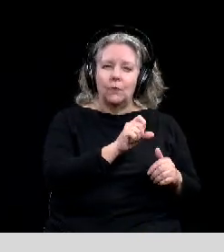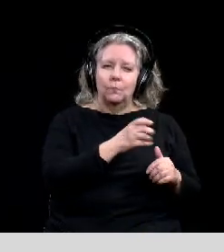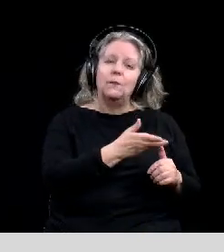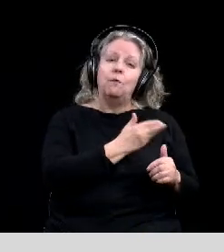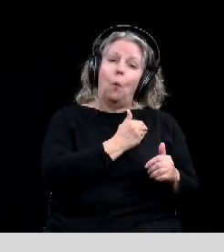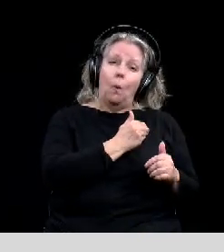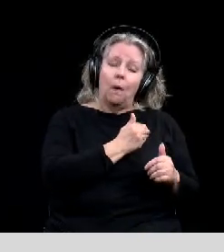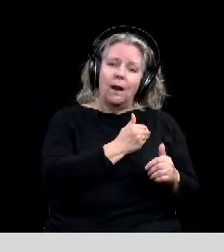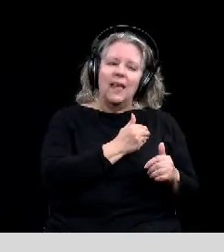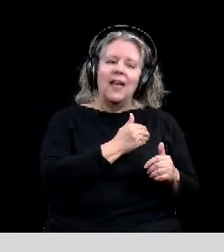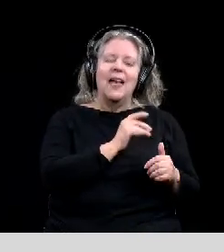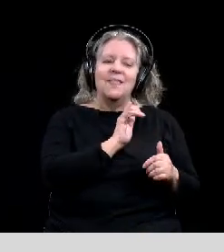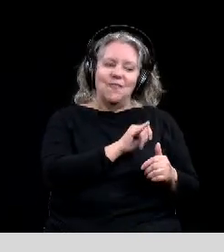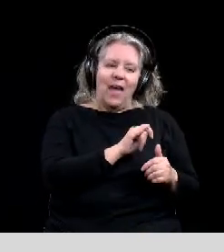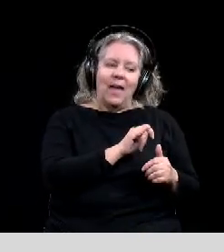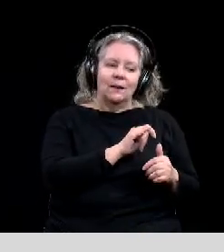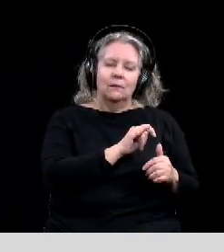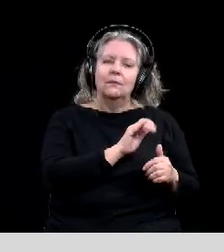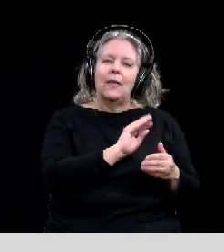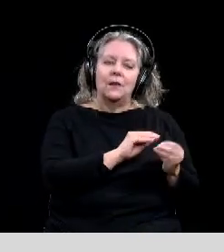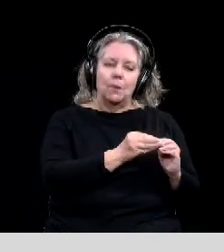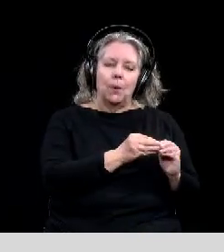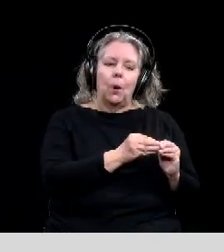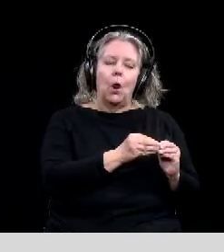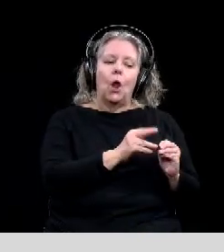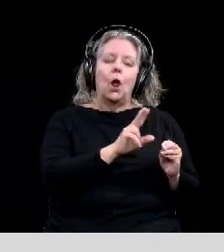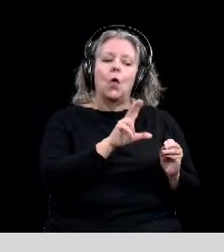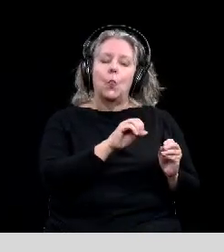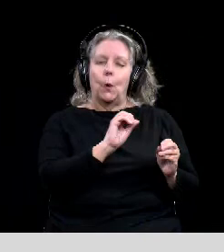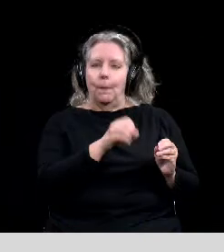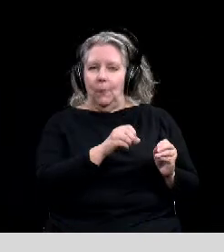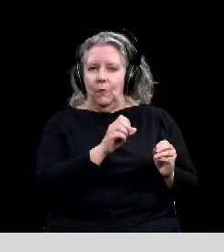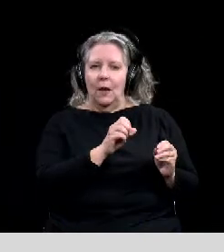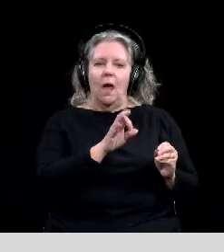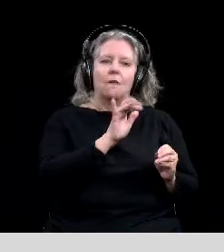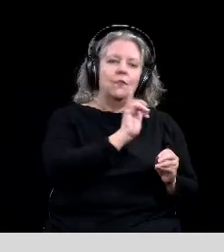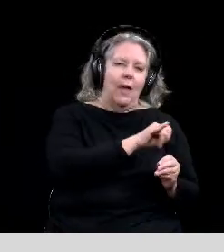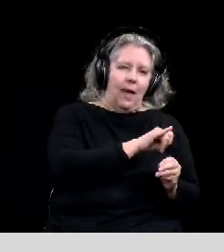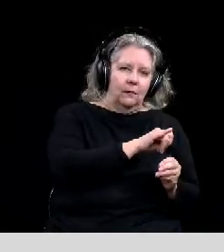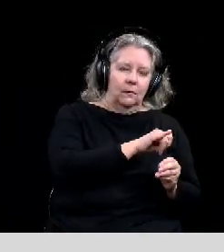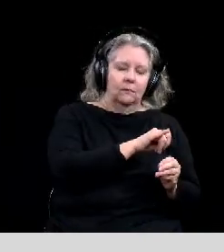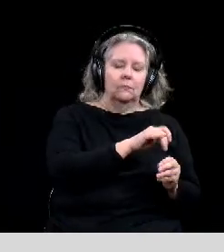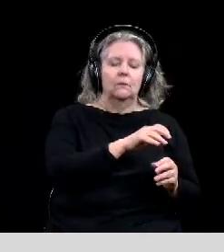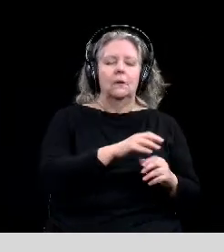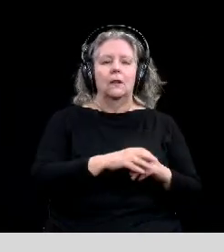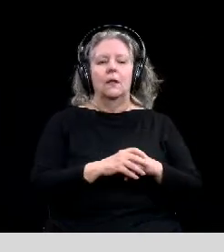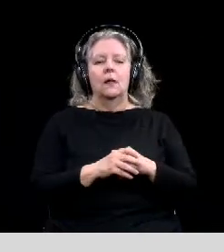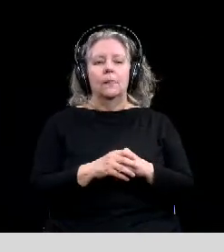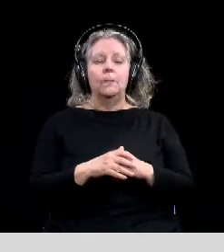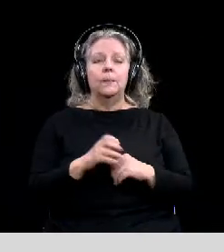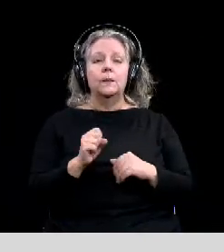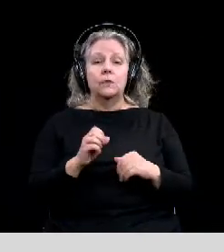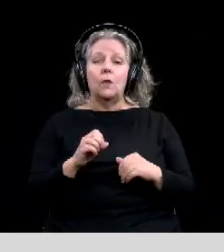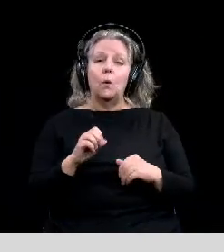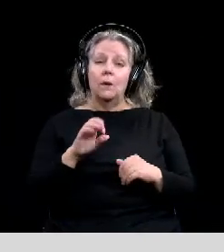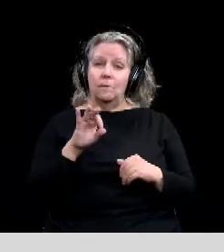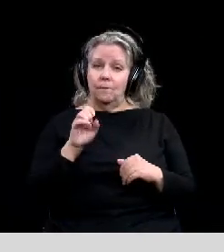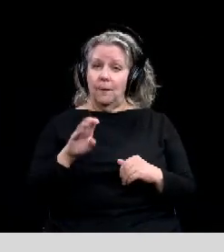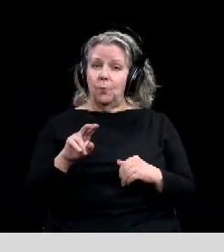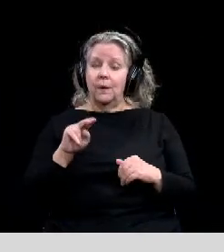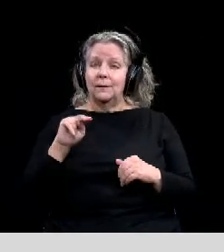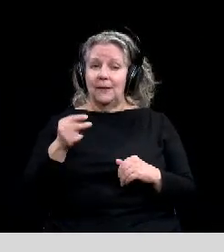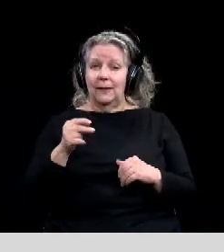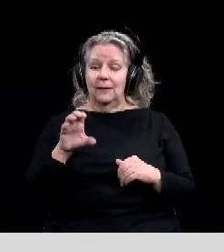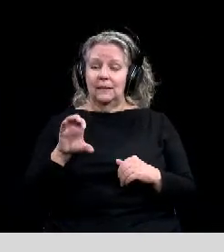this is the CDC's update as of February 2nd, that virus variant has been identified in